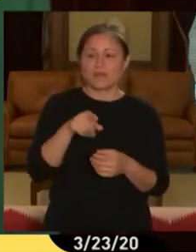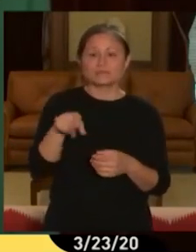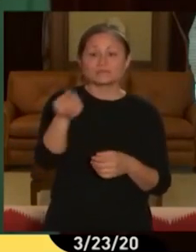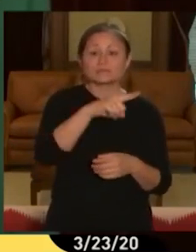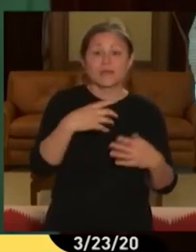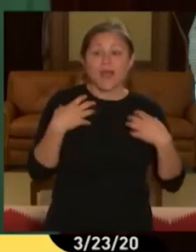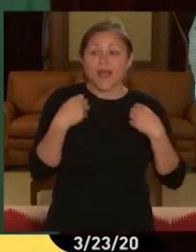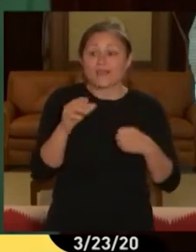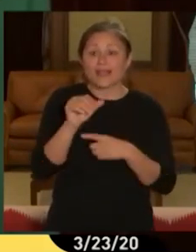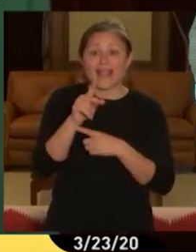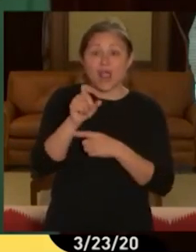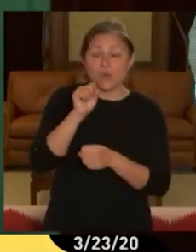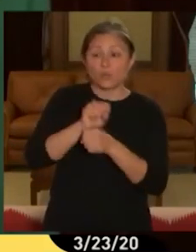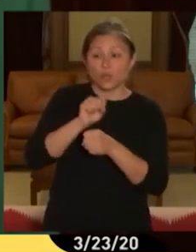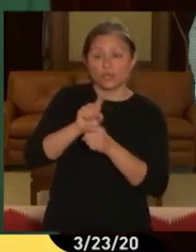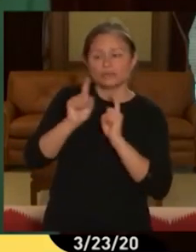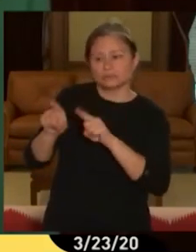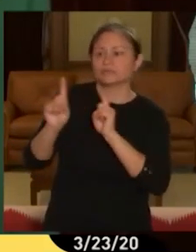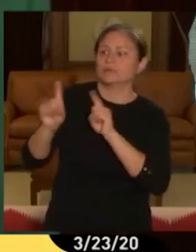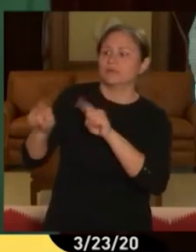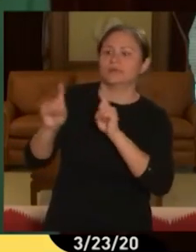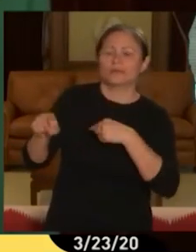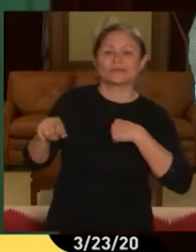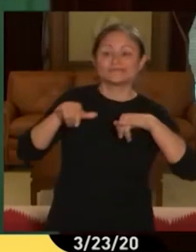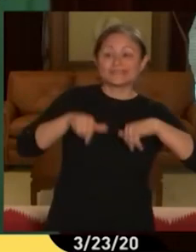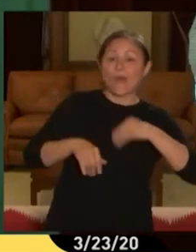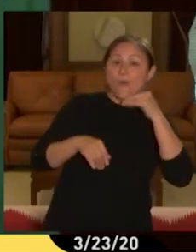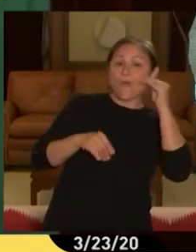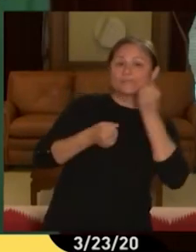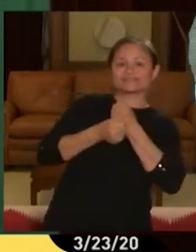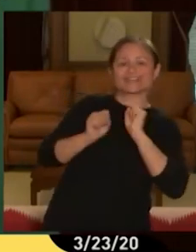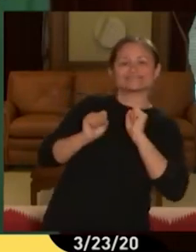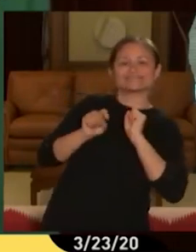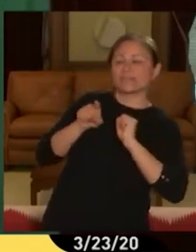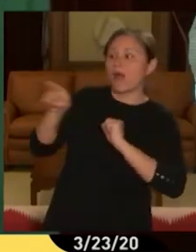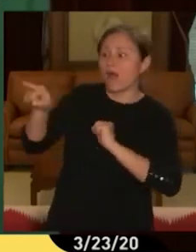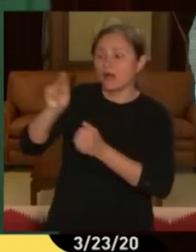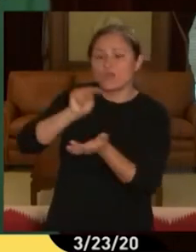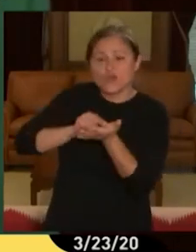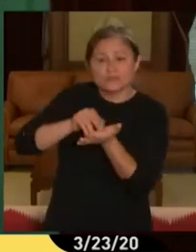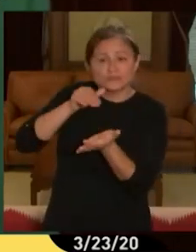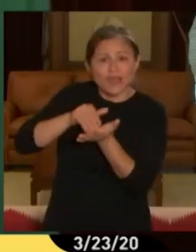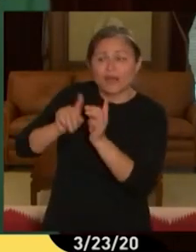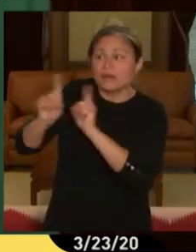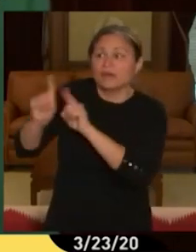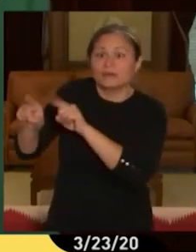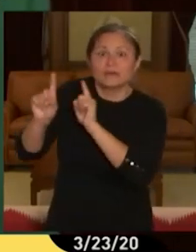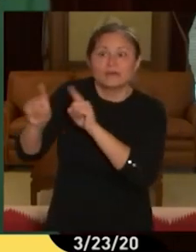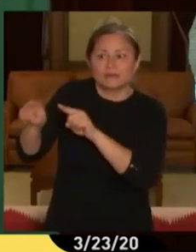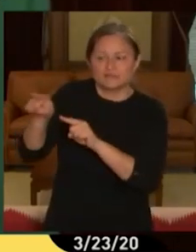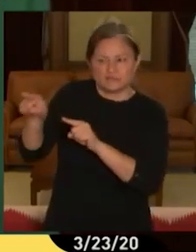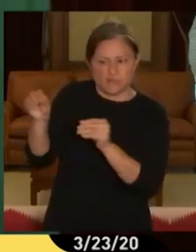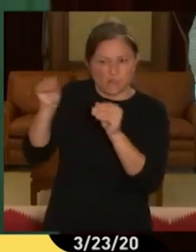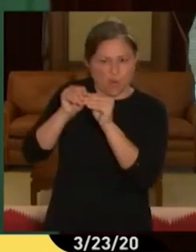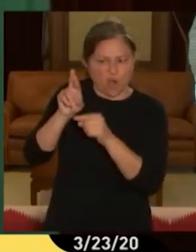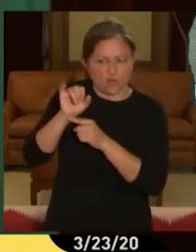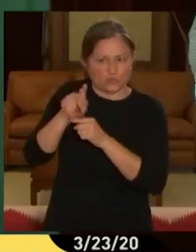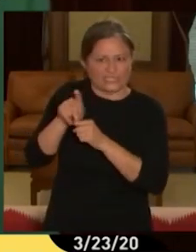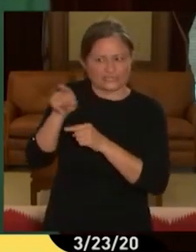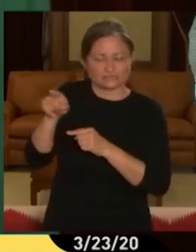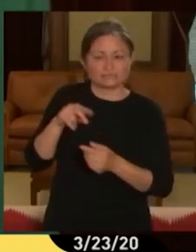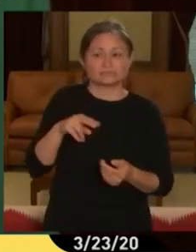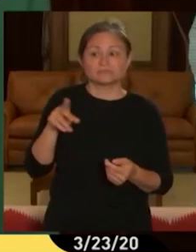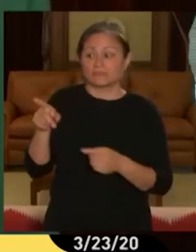so we can stay home and be safe. Our childcare workers are a crucial support system in this